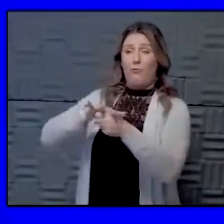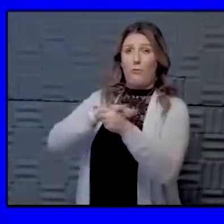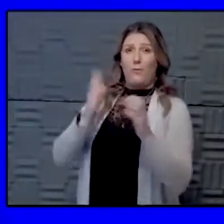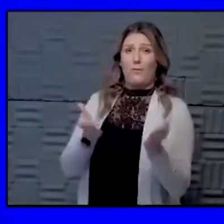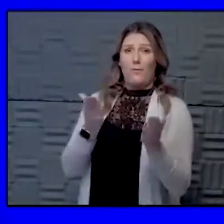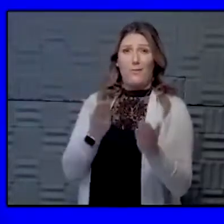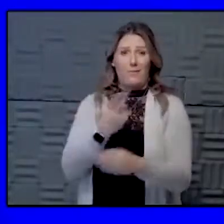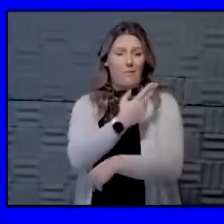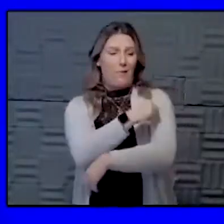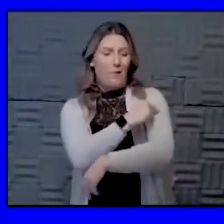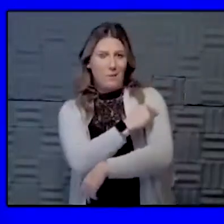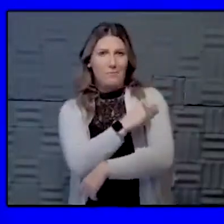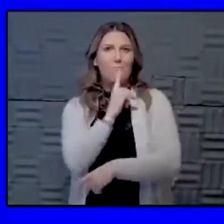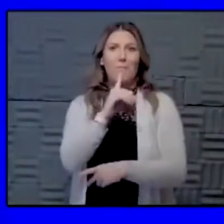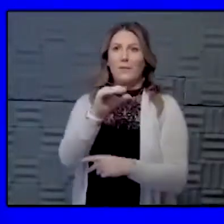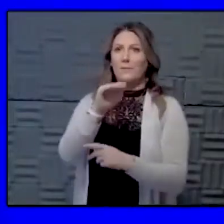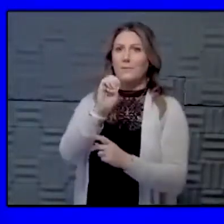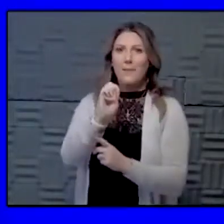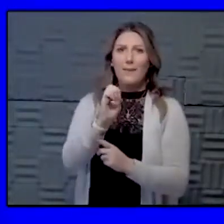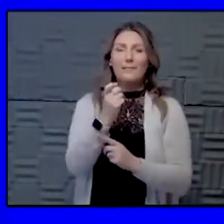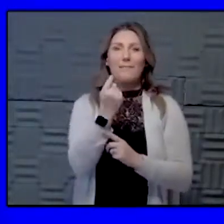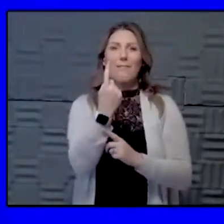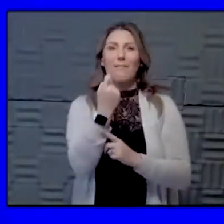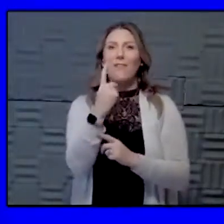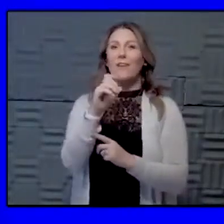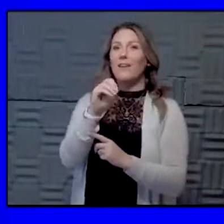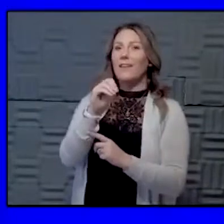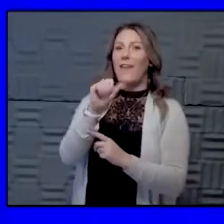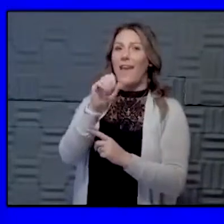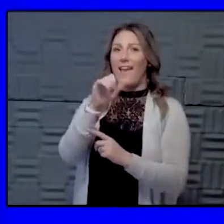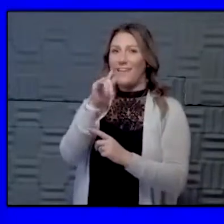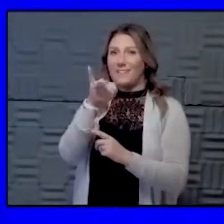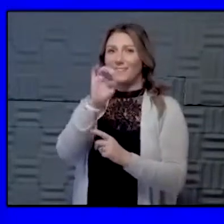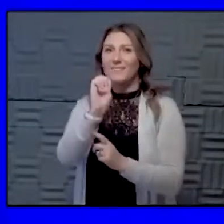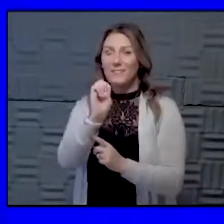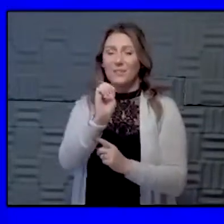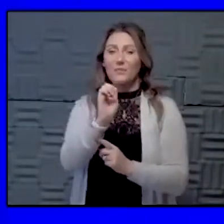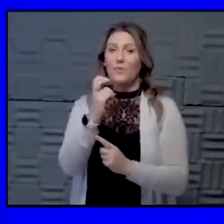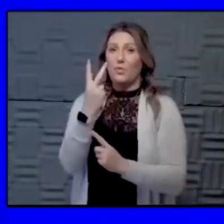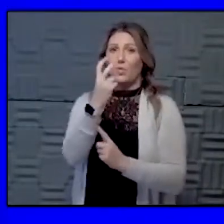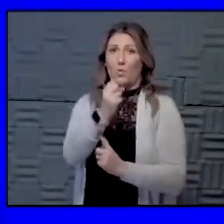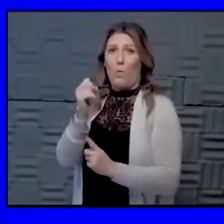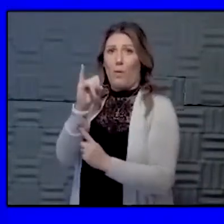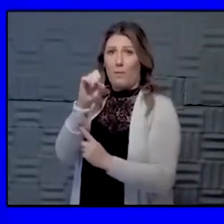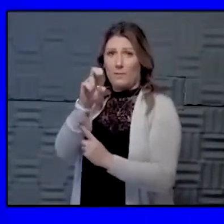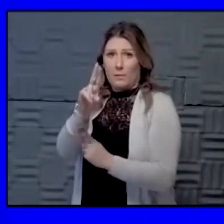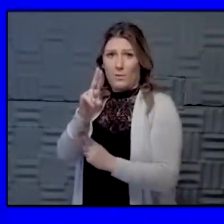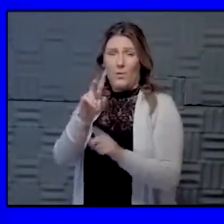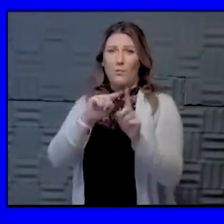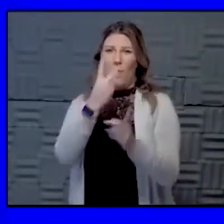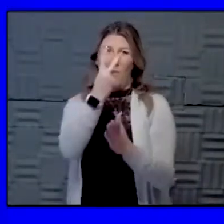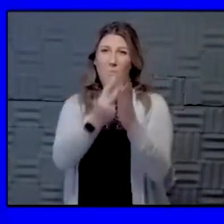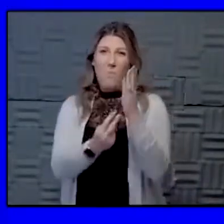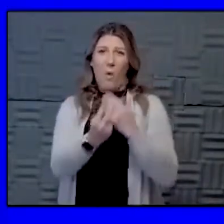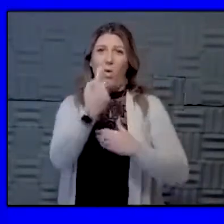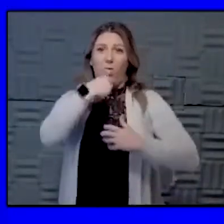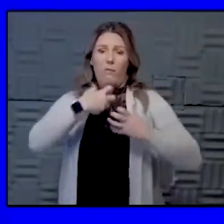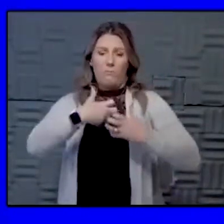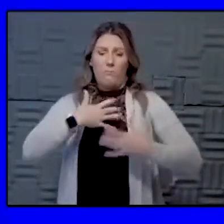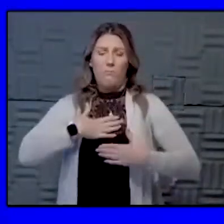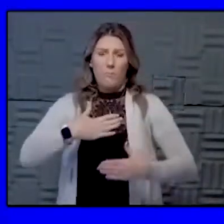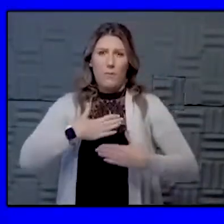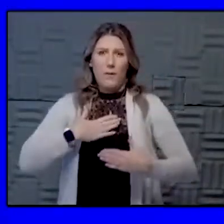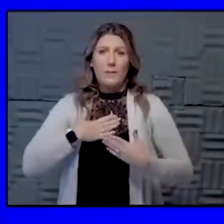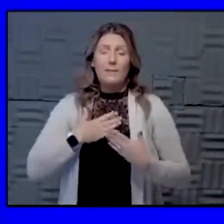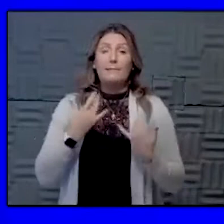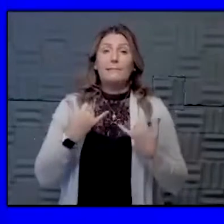here hospitalized cases as well. We have 11 active infections, 2 in the ICU, but both of those are on the ventilator. Still have 7